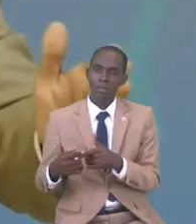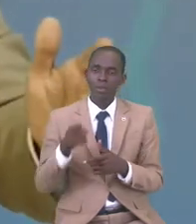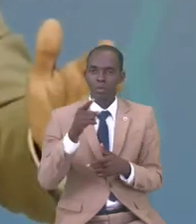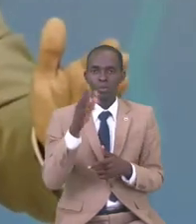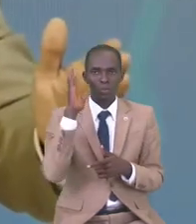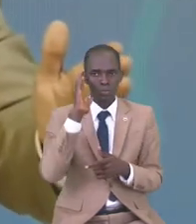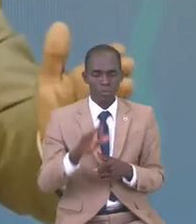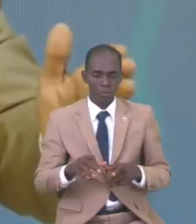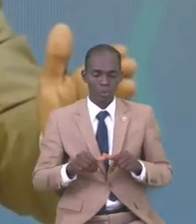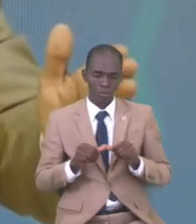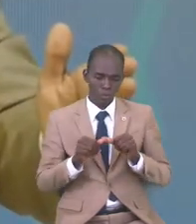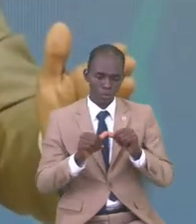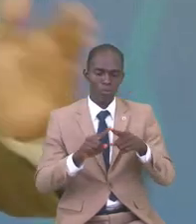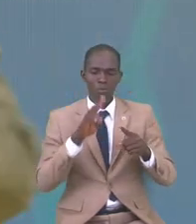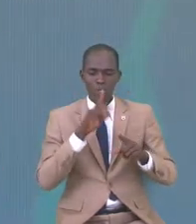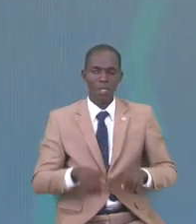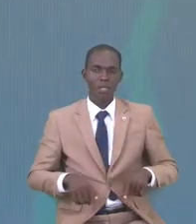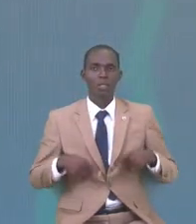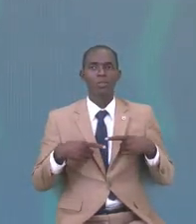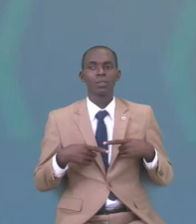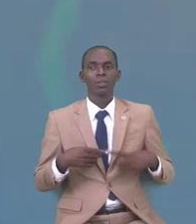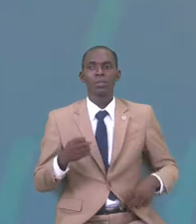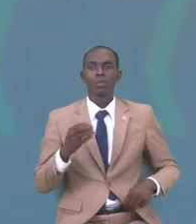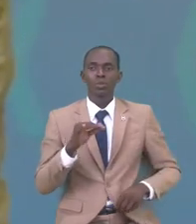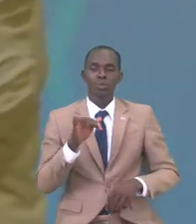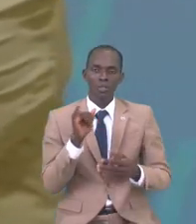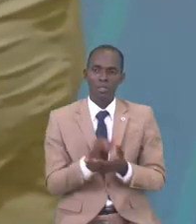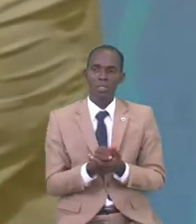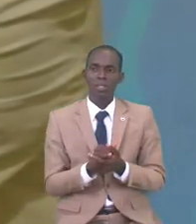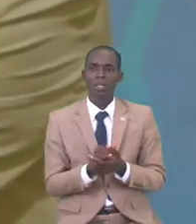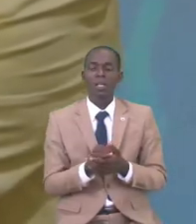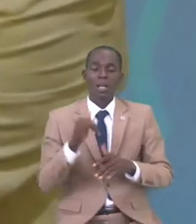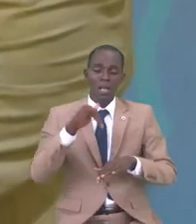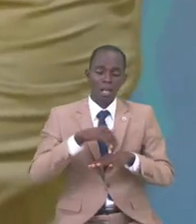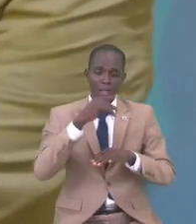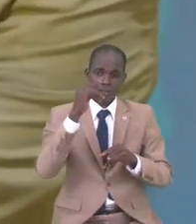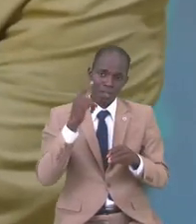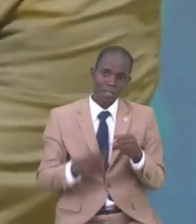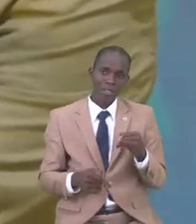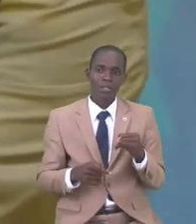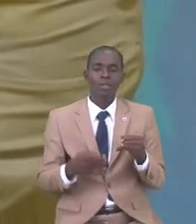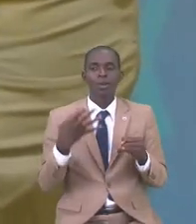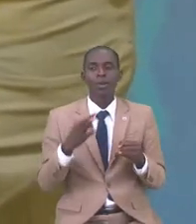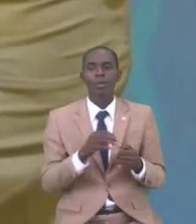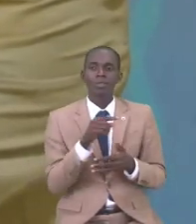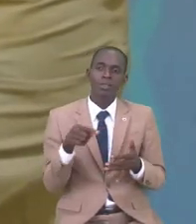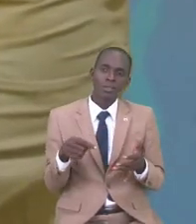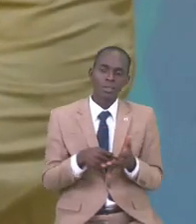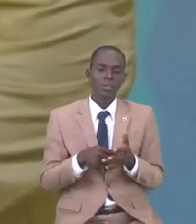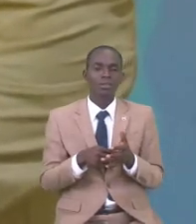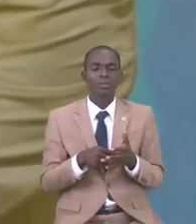remain alive, so that at the end of this